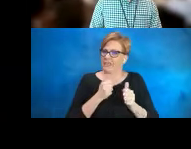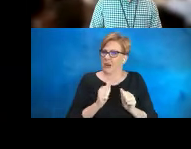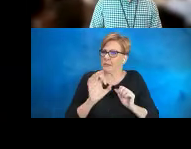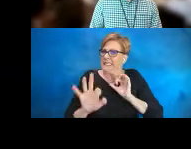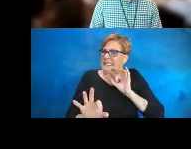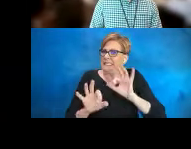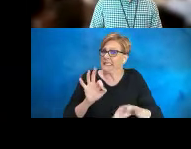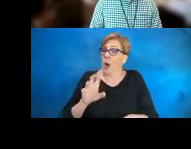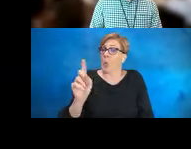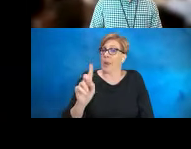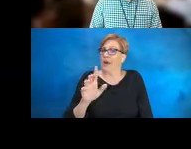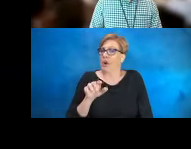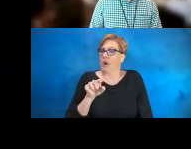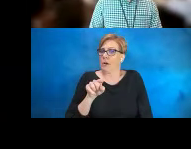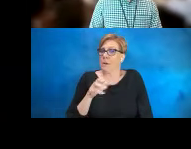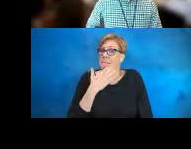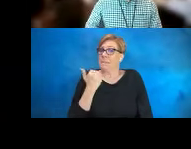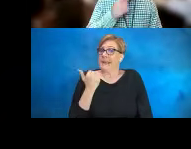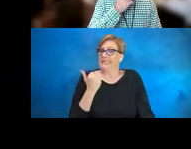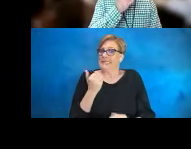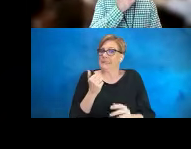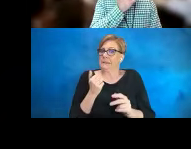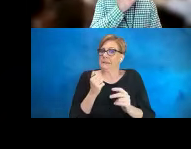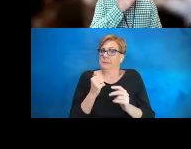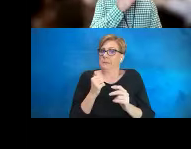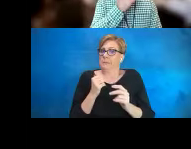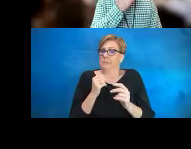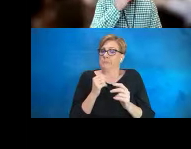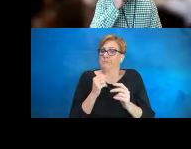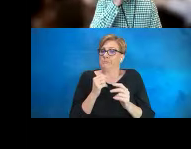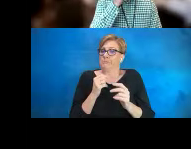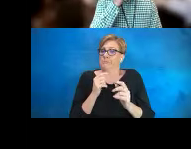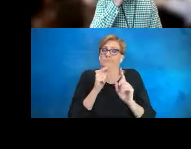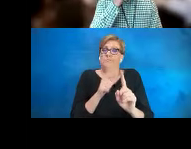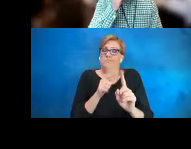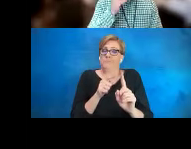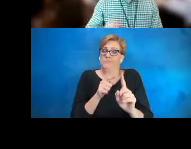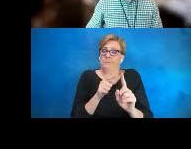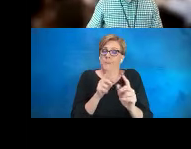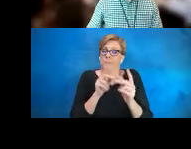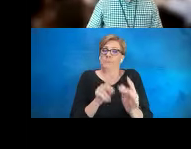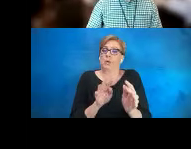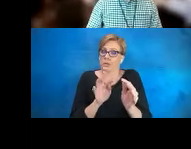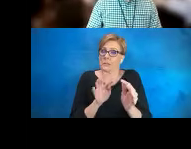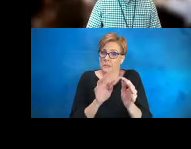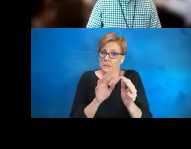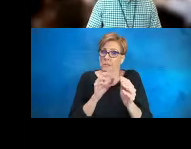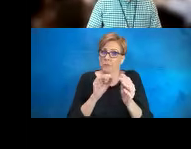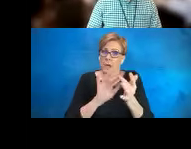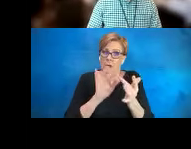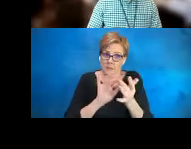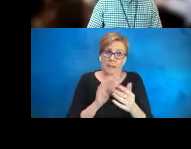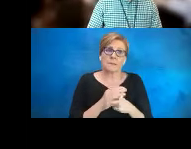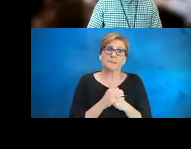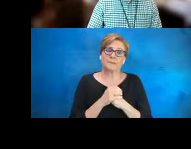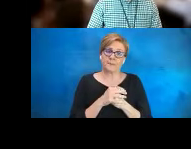exert pressure? And this is in addition to contacting a member of Congress, which really is a highly